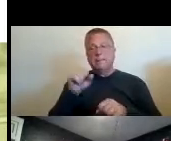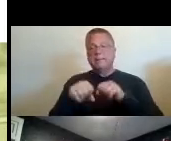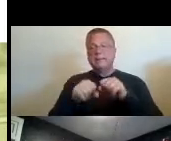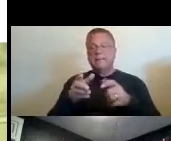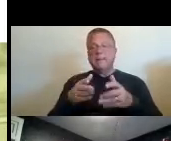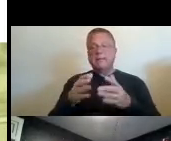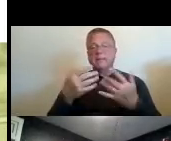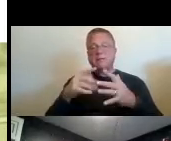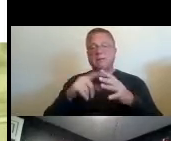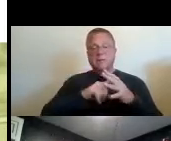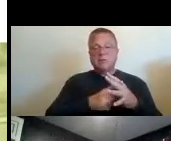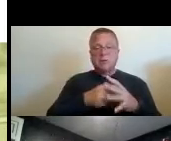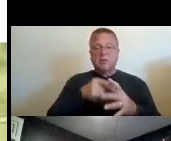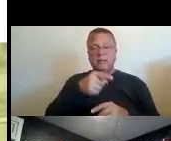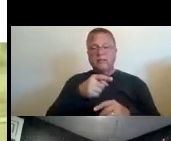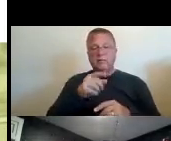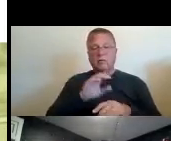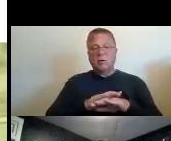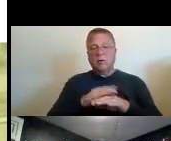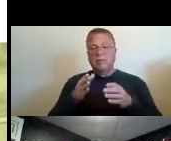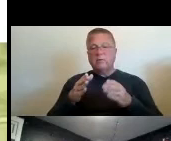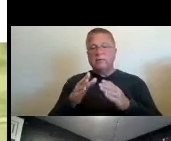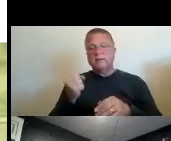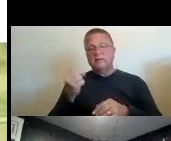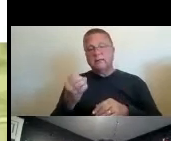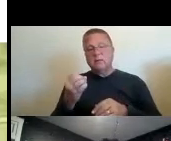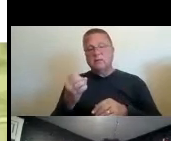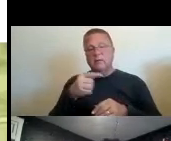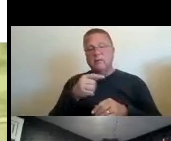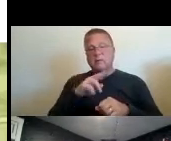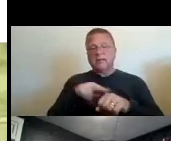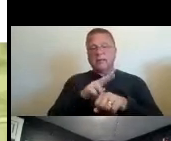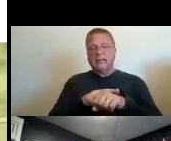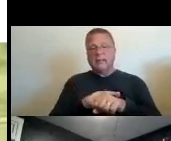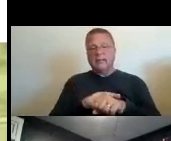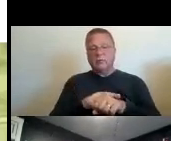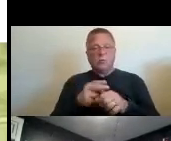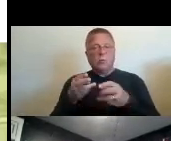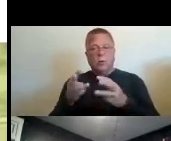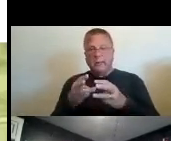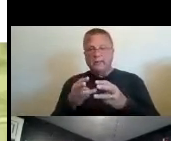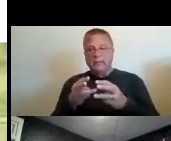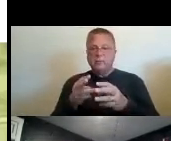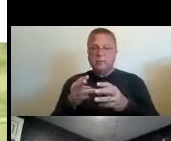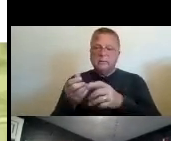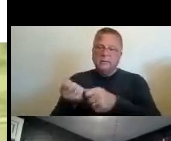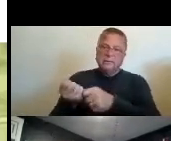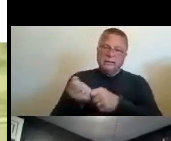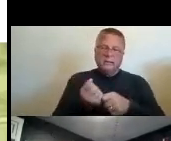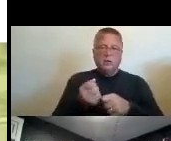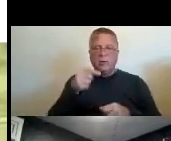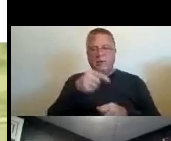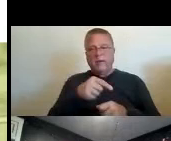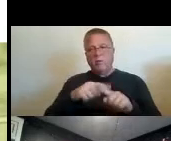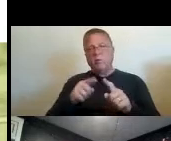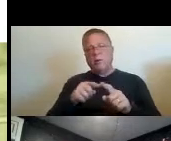already begun on that street, and so that's sort of was the national gravitation. We will have a discussion and a dialogue about if